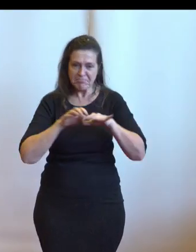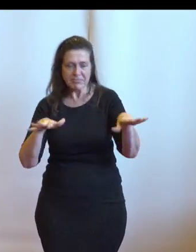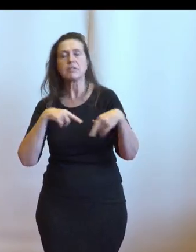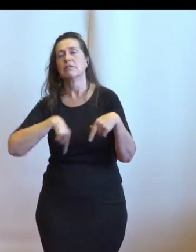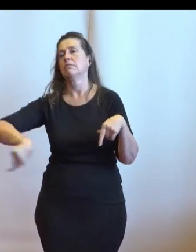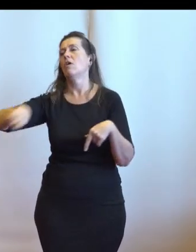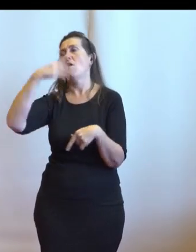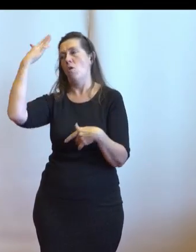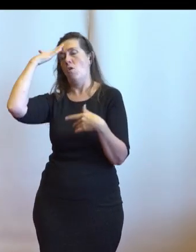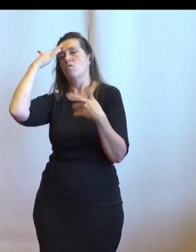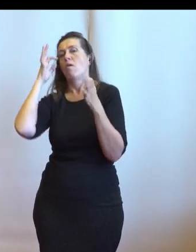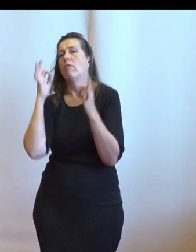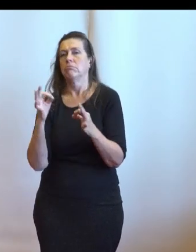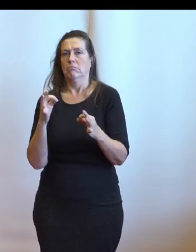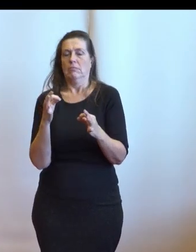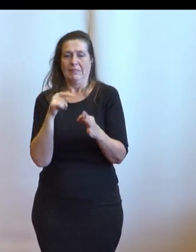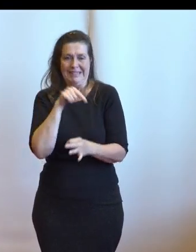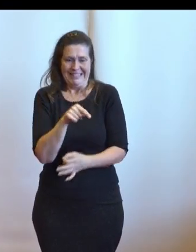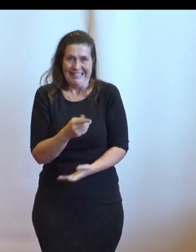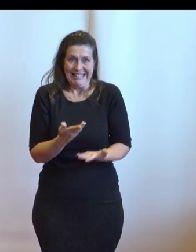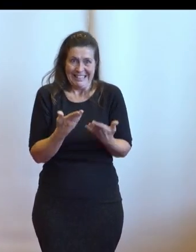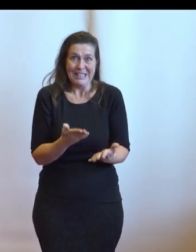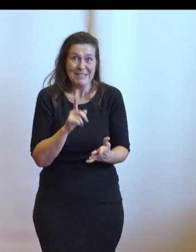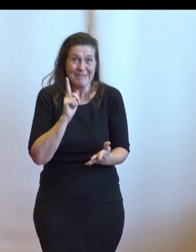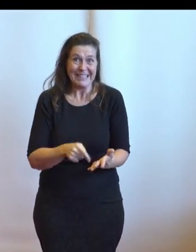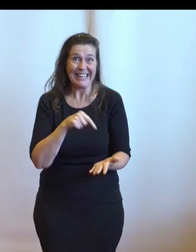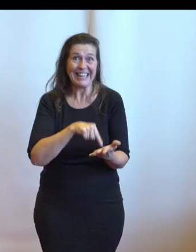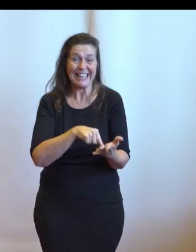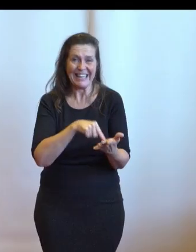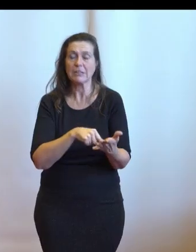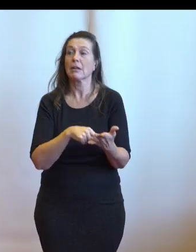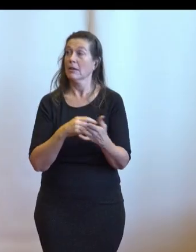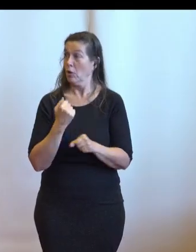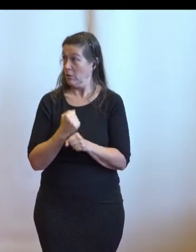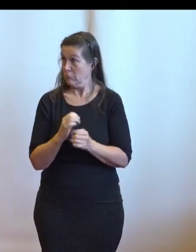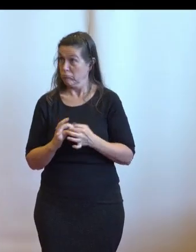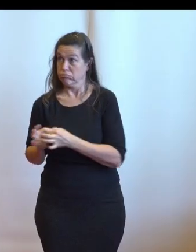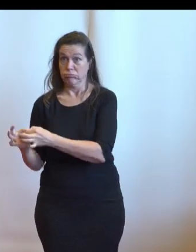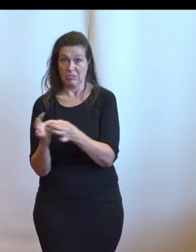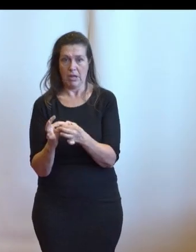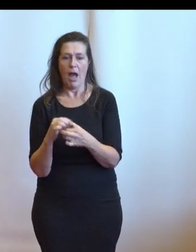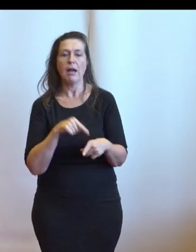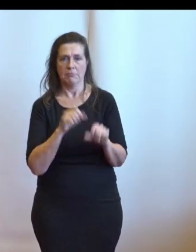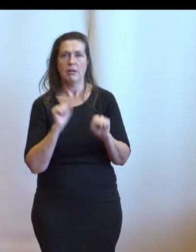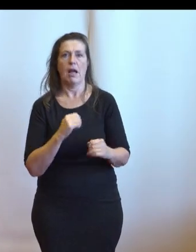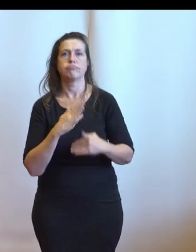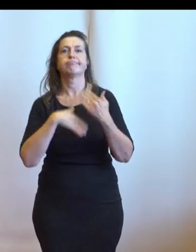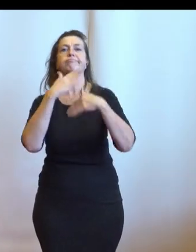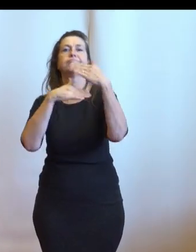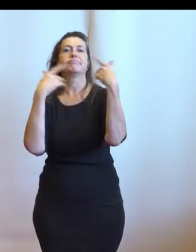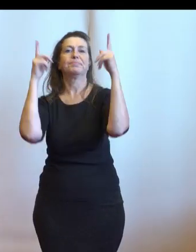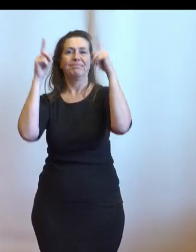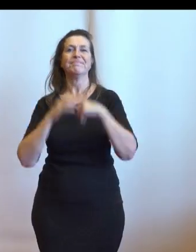is a need, and only working together we can make it. What I